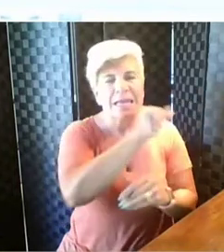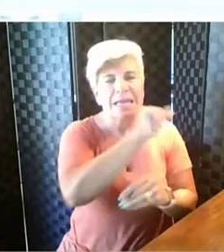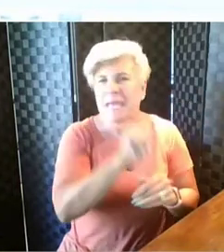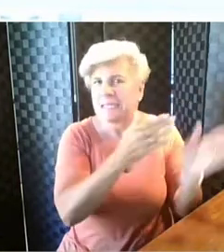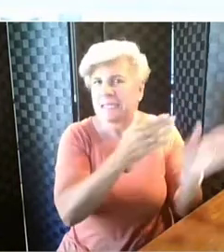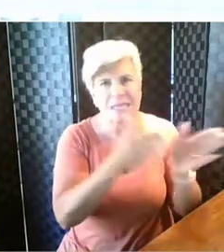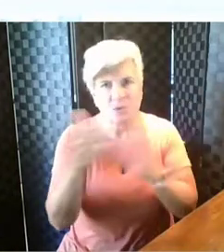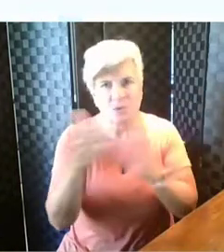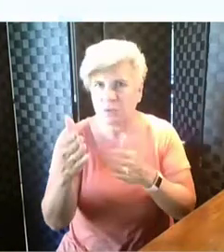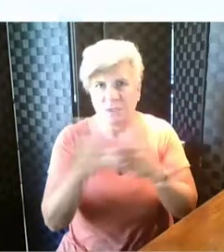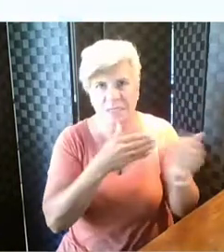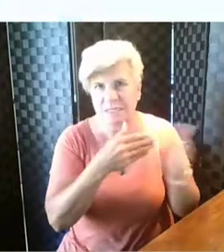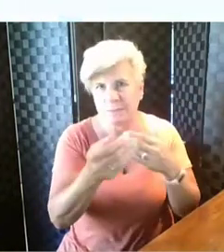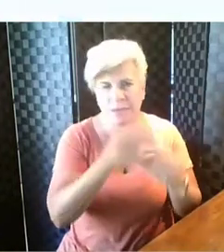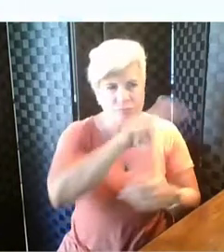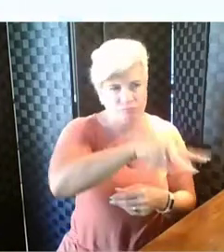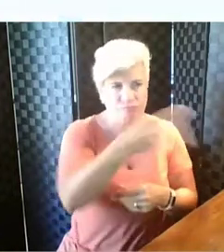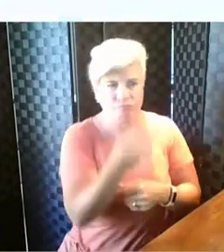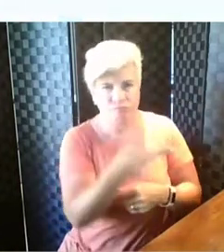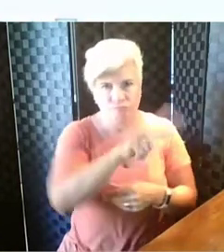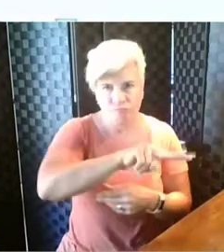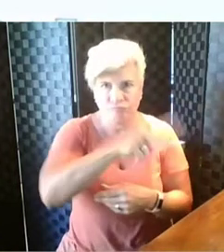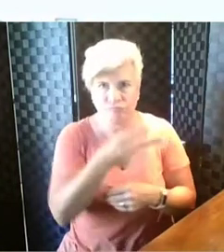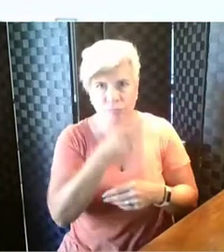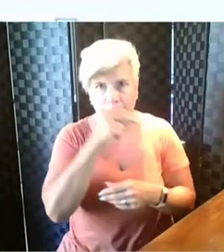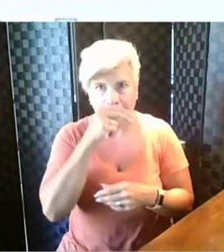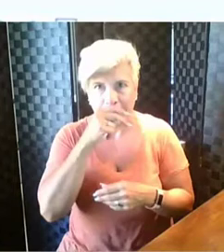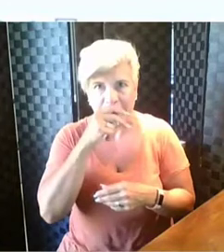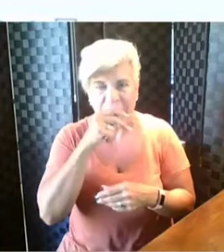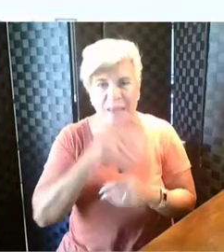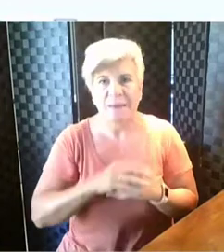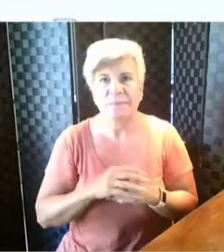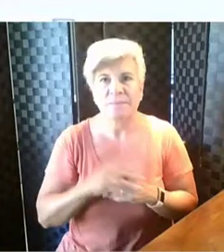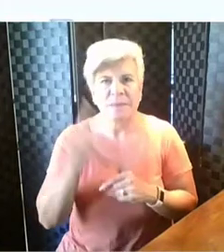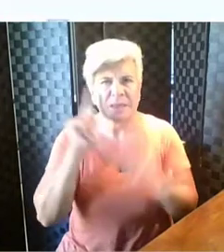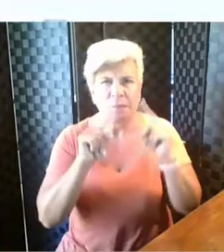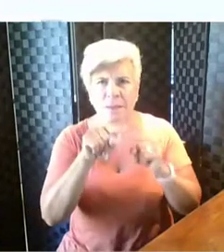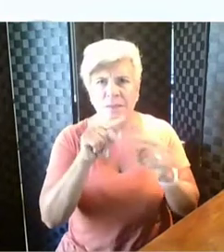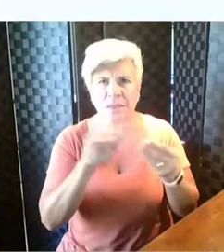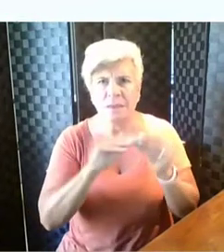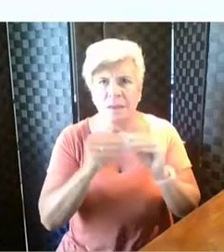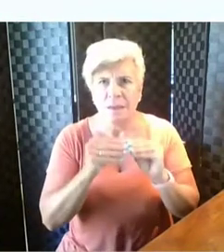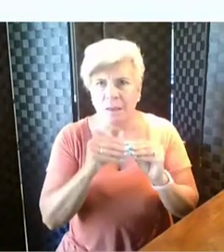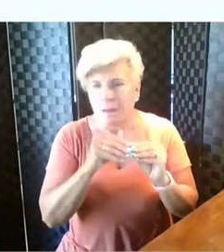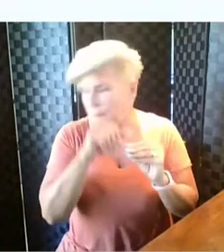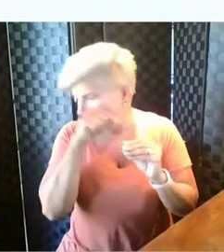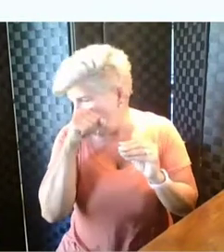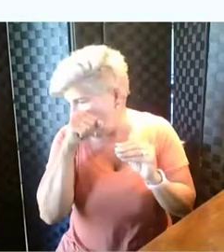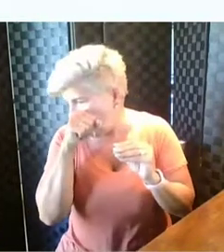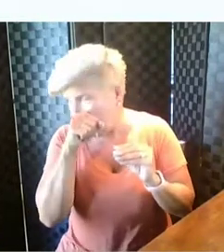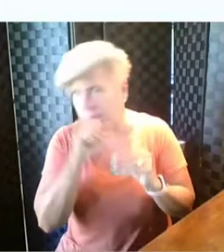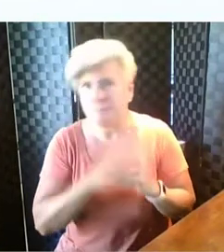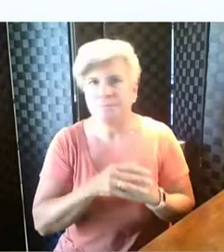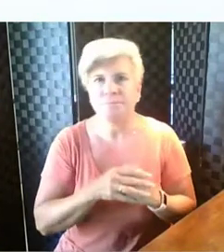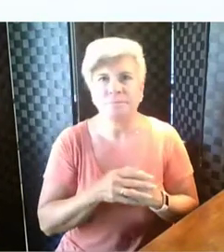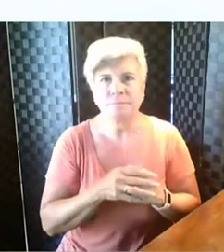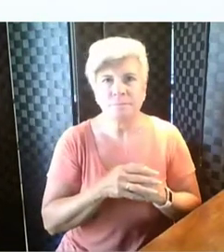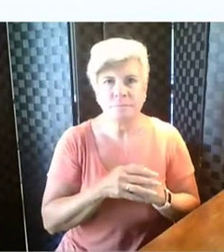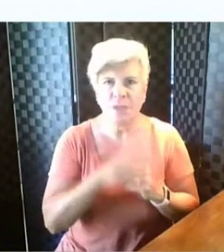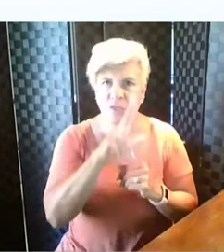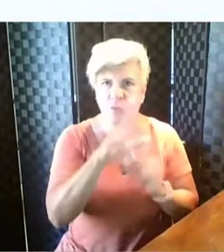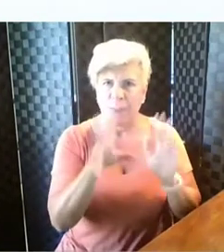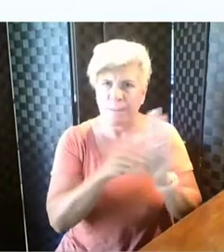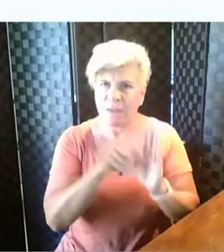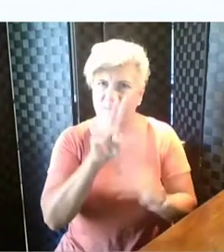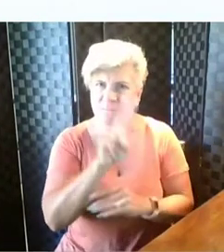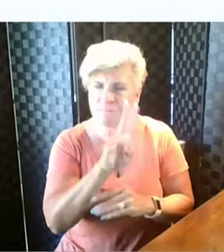So think about this, think about this number sentence right here. What is 3